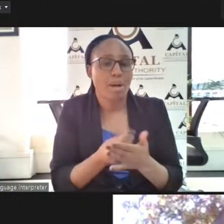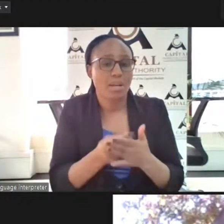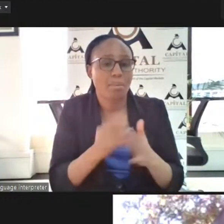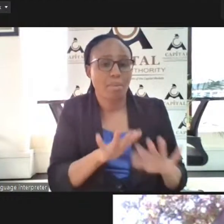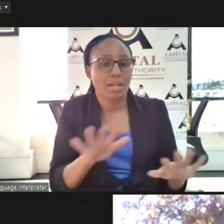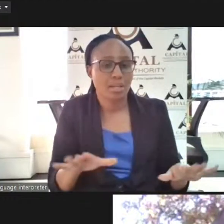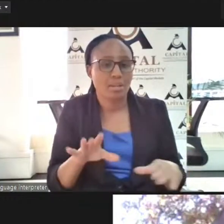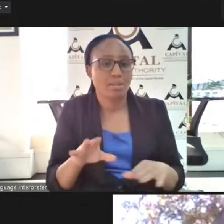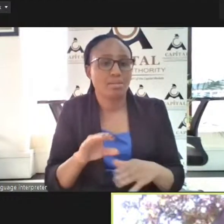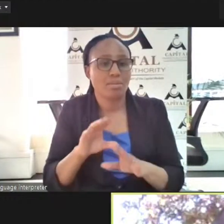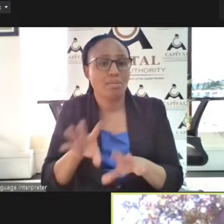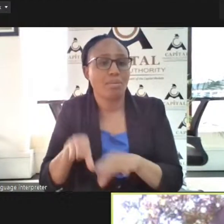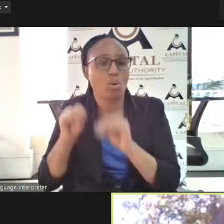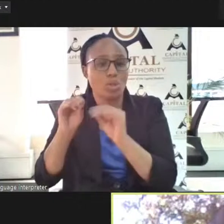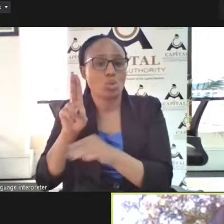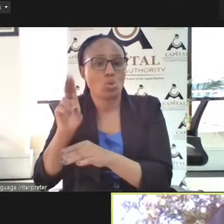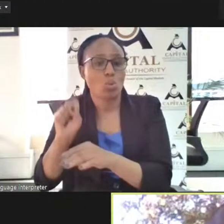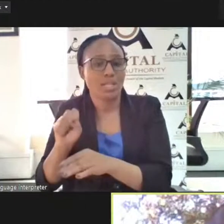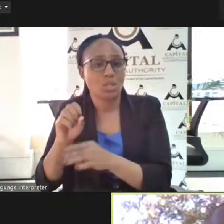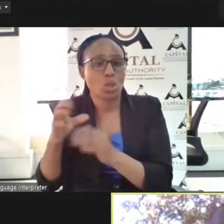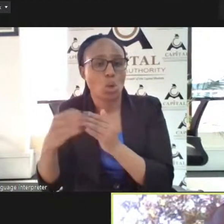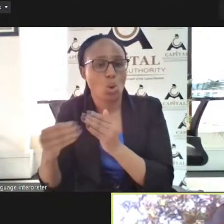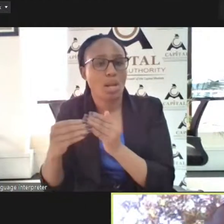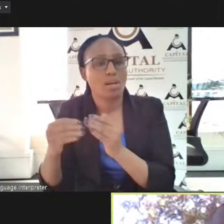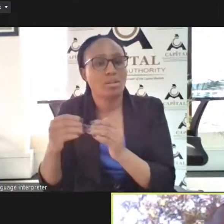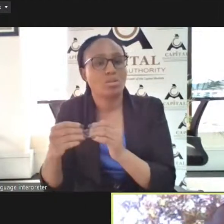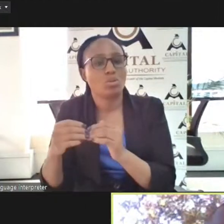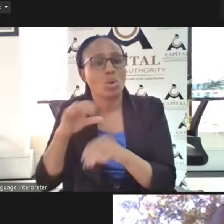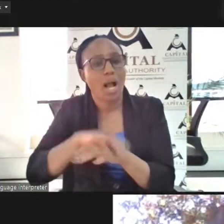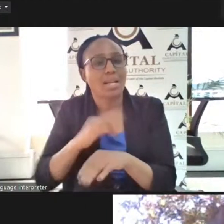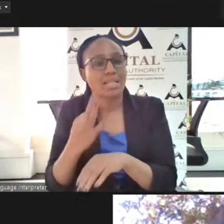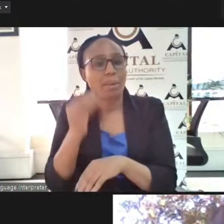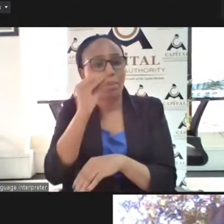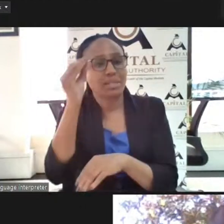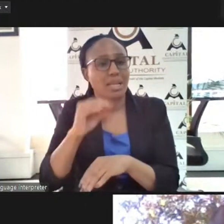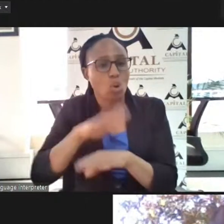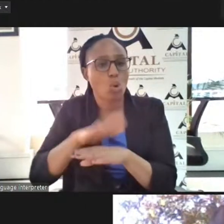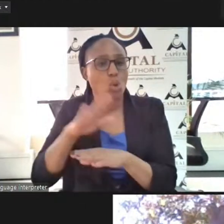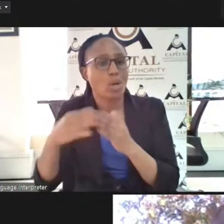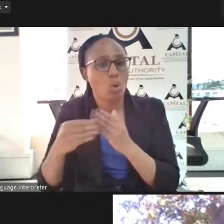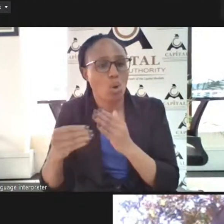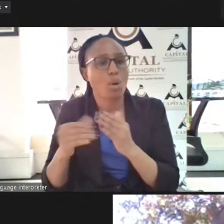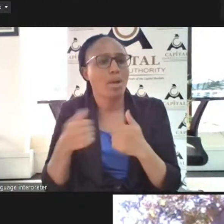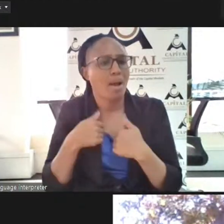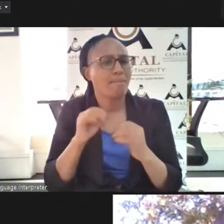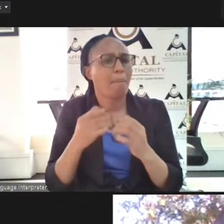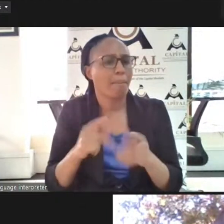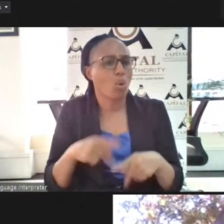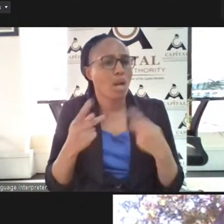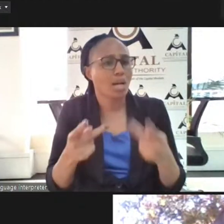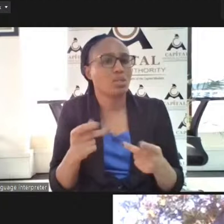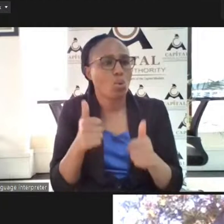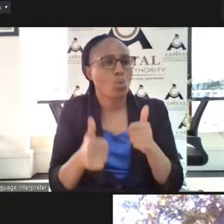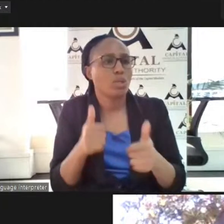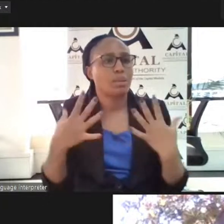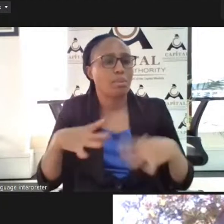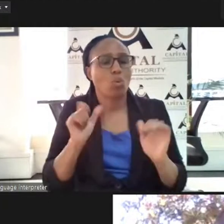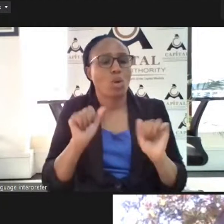in Kenya, you will earn about 3% on your dollars. So we do have great products that people can